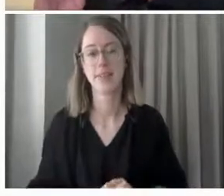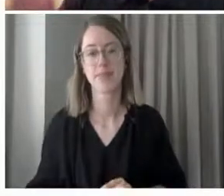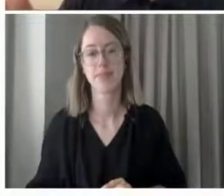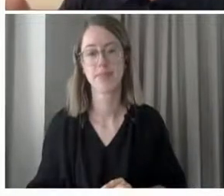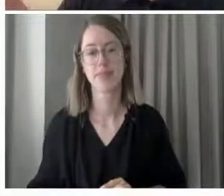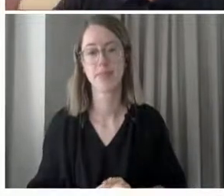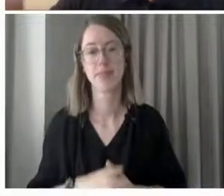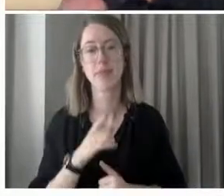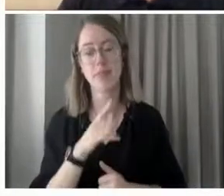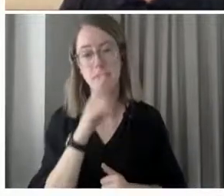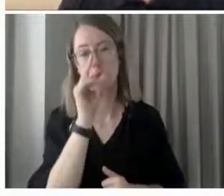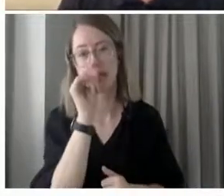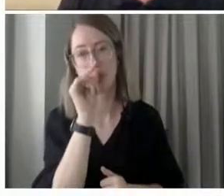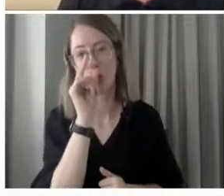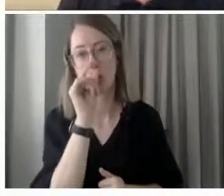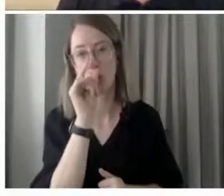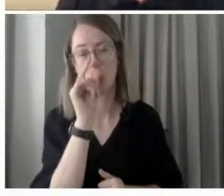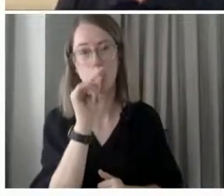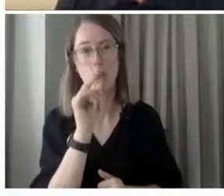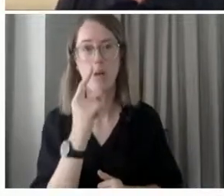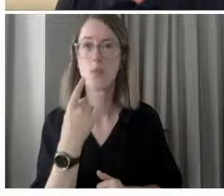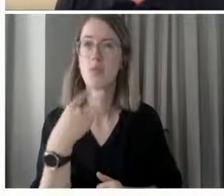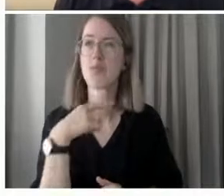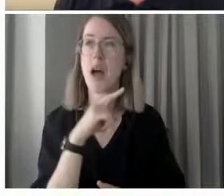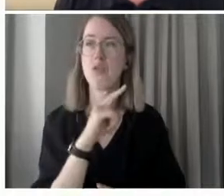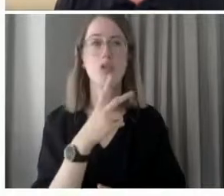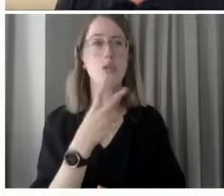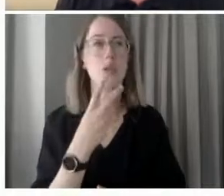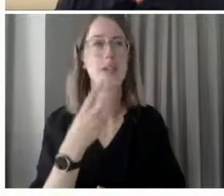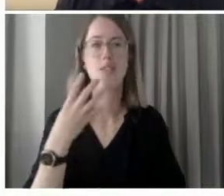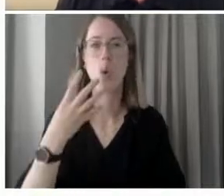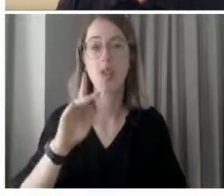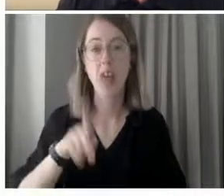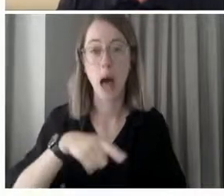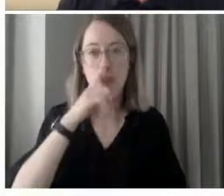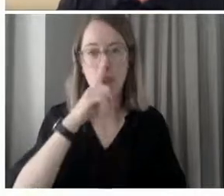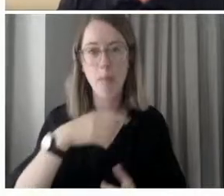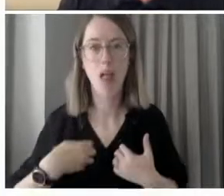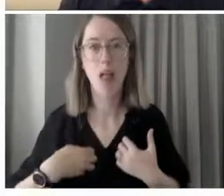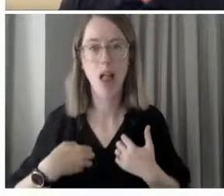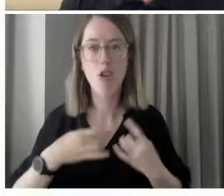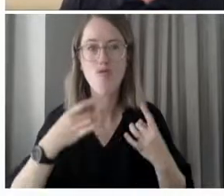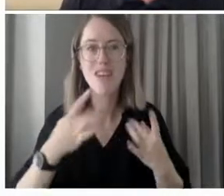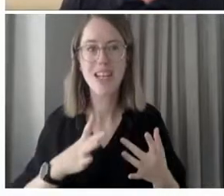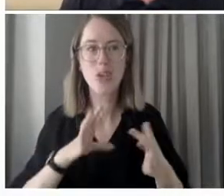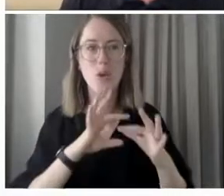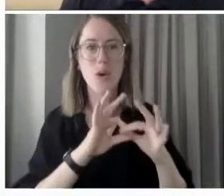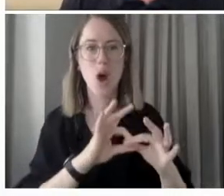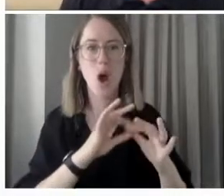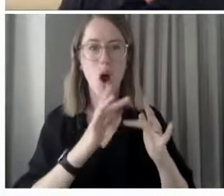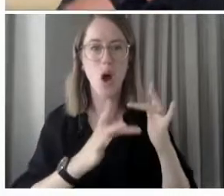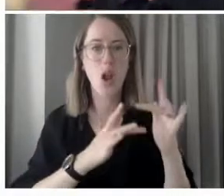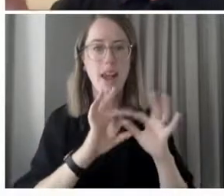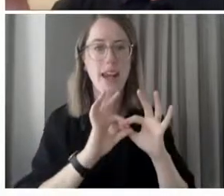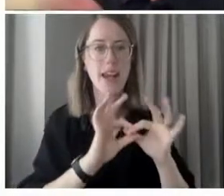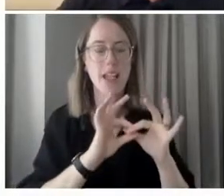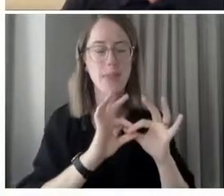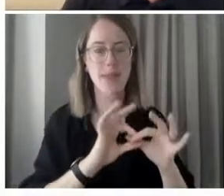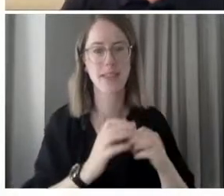this is a potential market of something like 124,000 people say that they're in the market for paid online engagement.